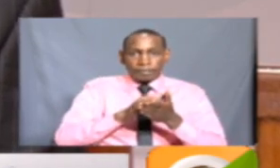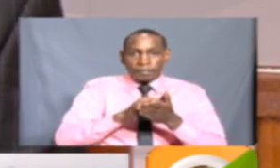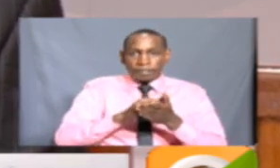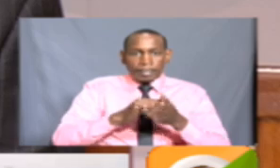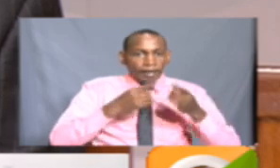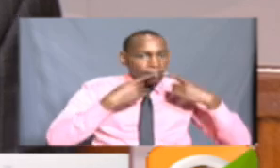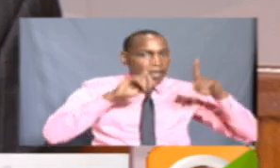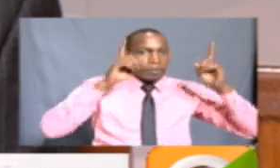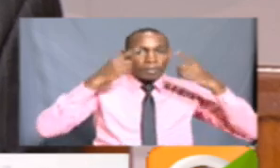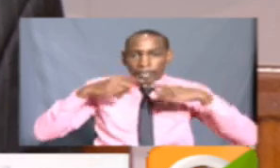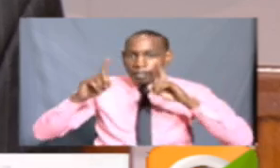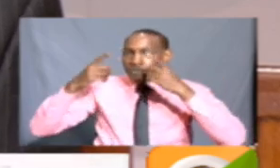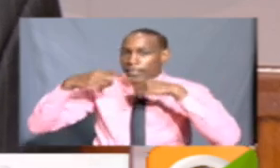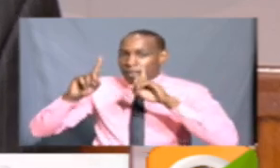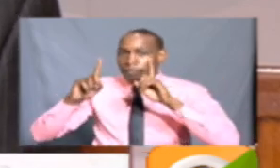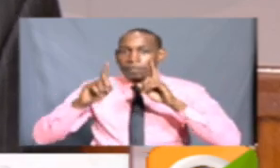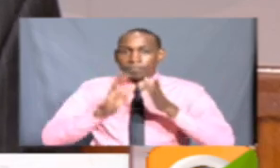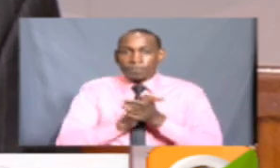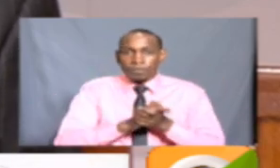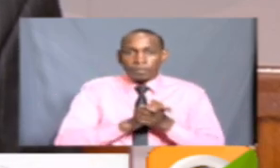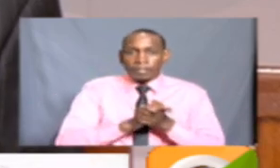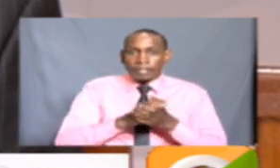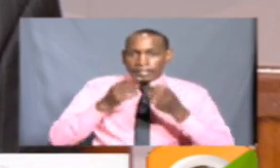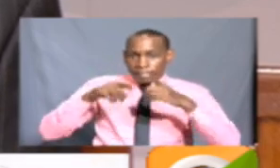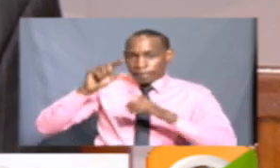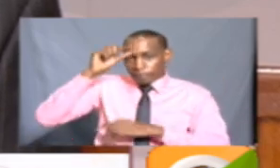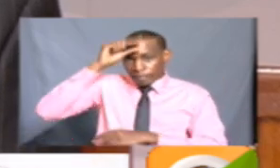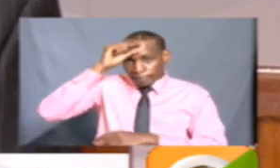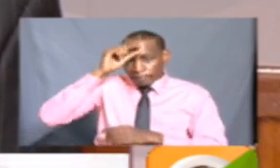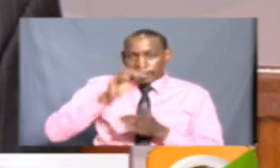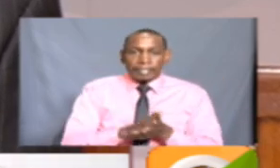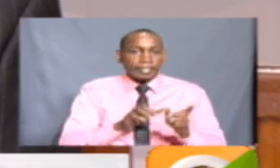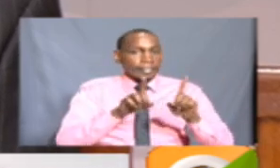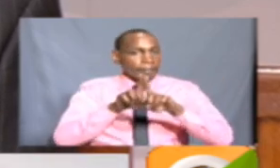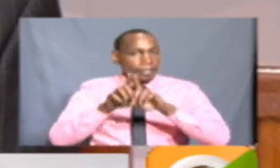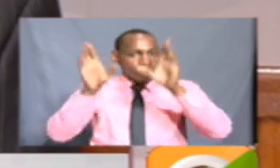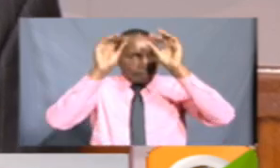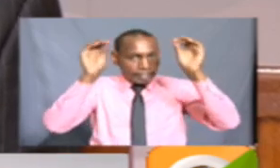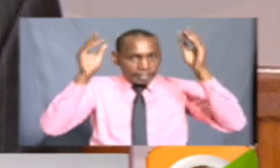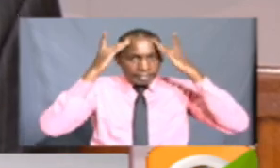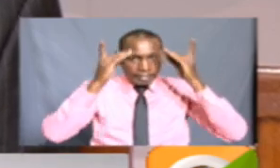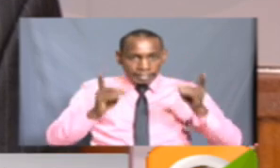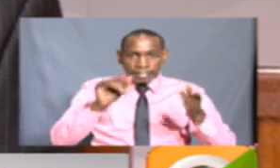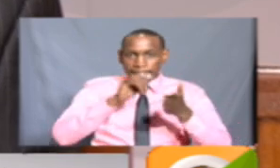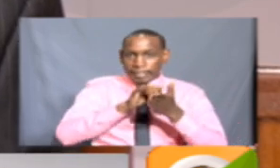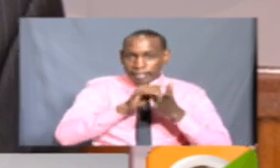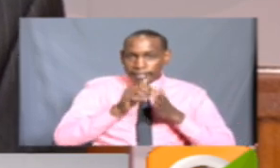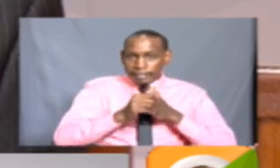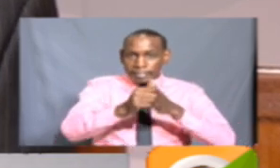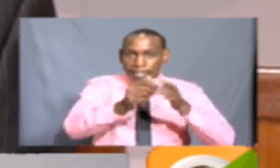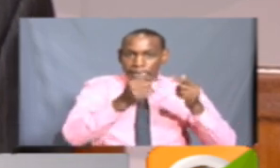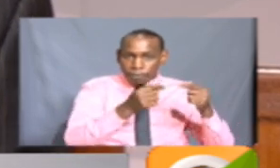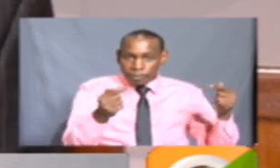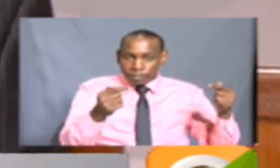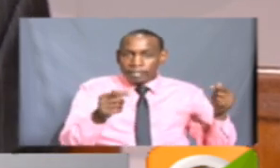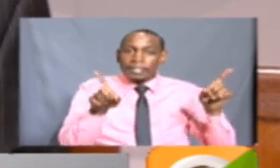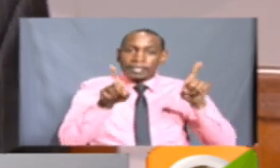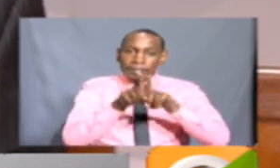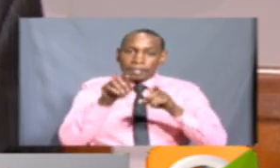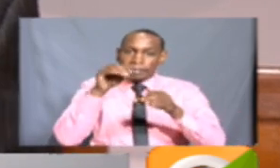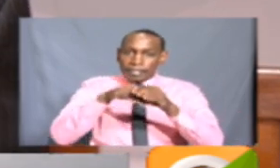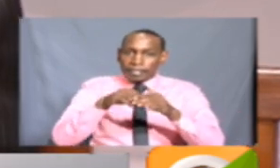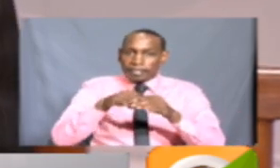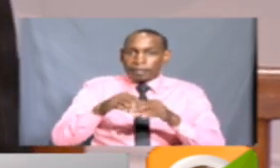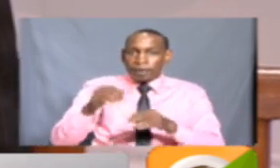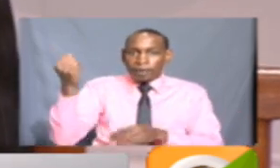whistleblower in his own government. We have got a president who has decided that he's the leader of opposition in his own